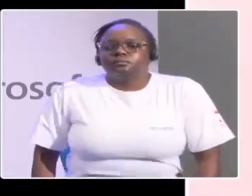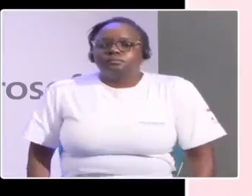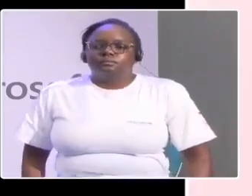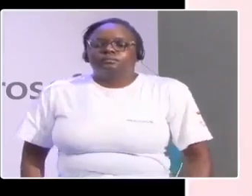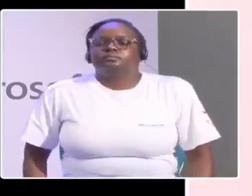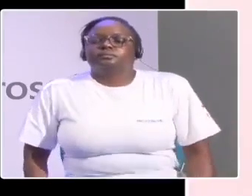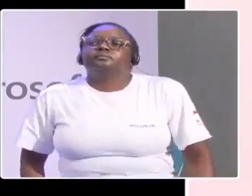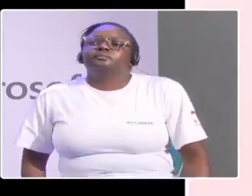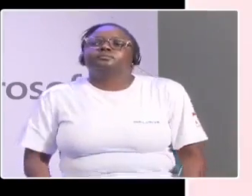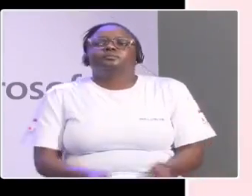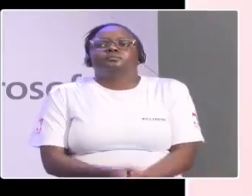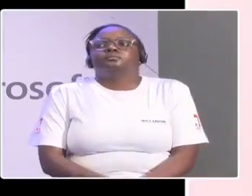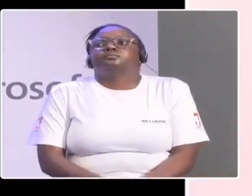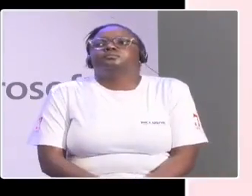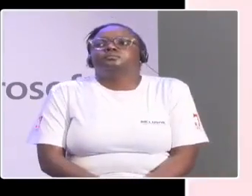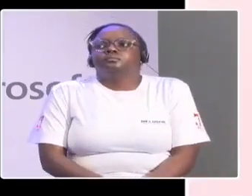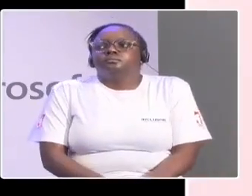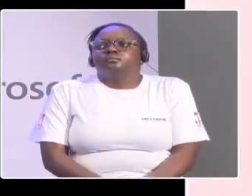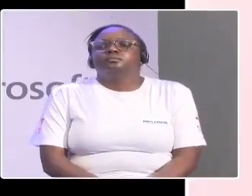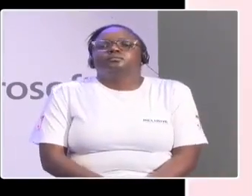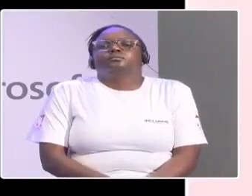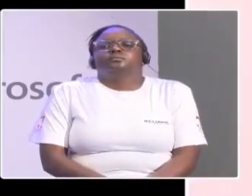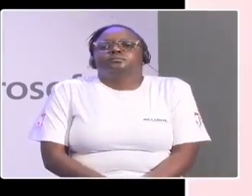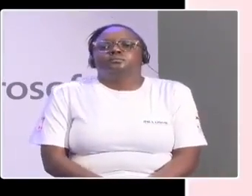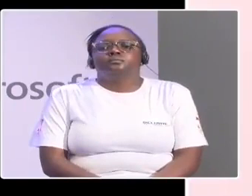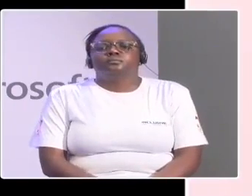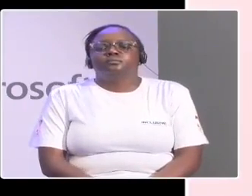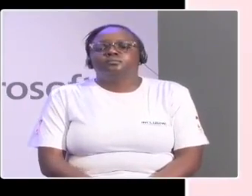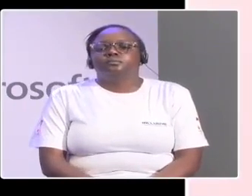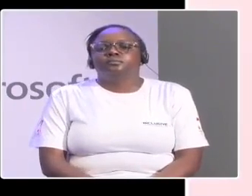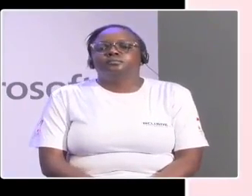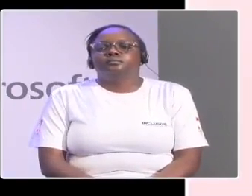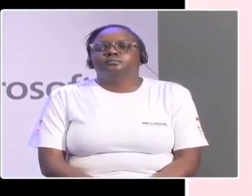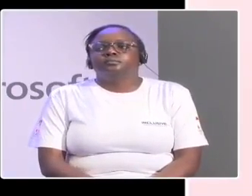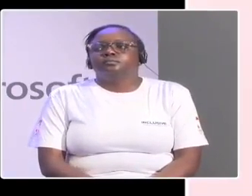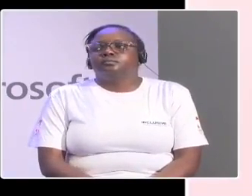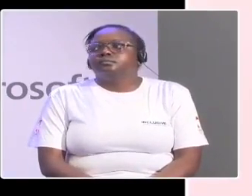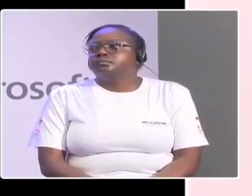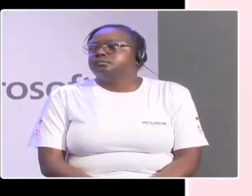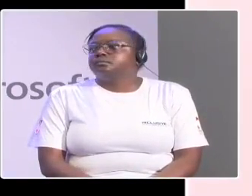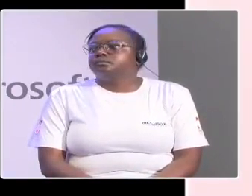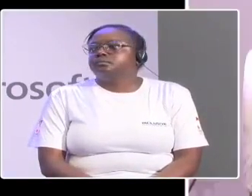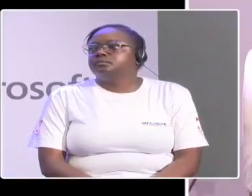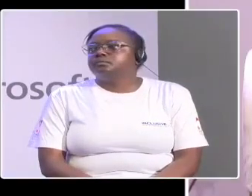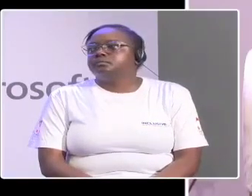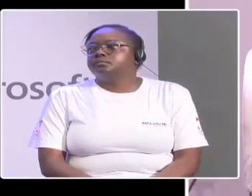and people, how can people, all people, be able to access your services?